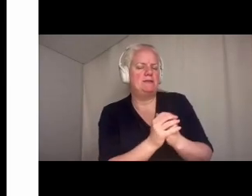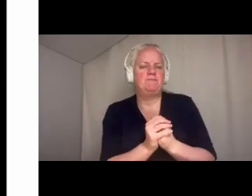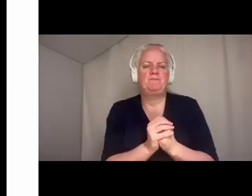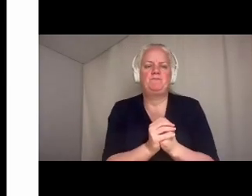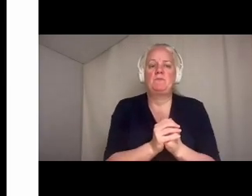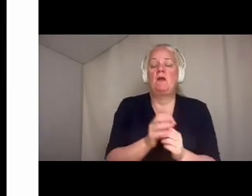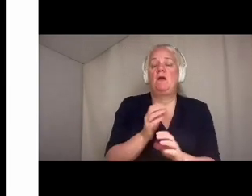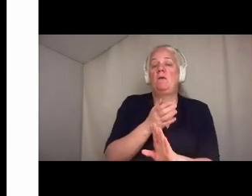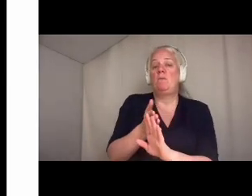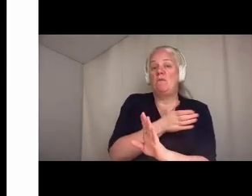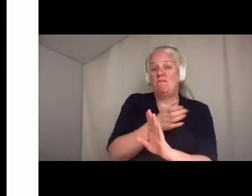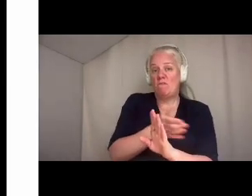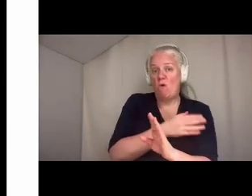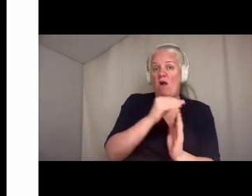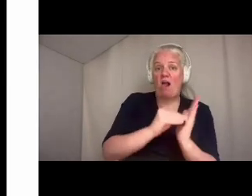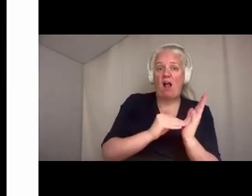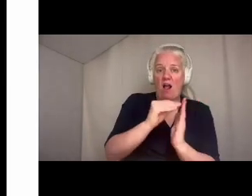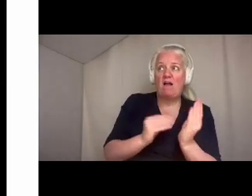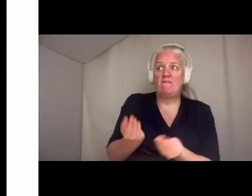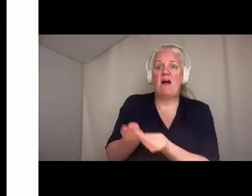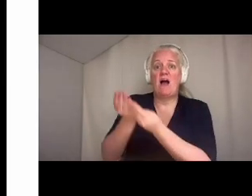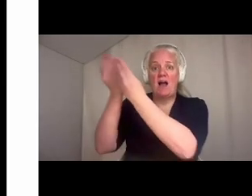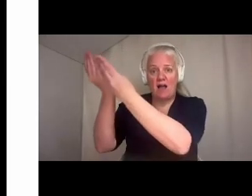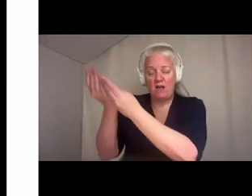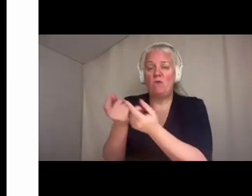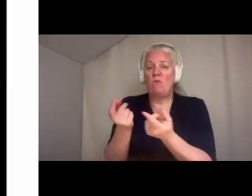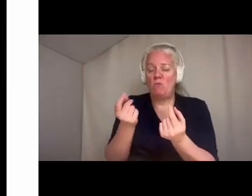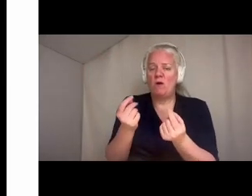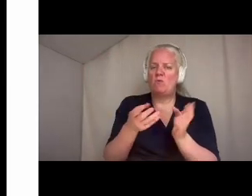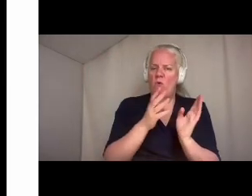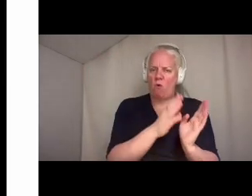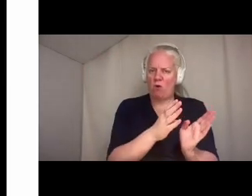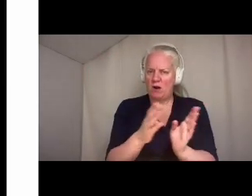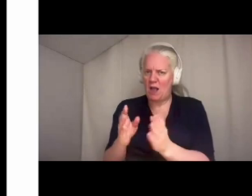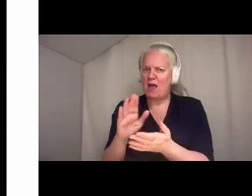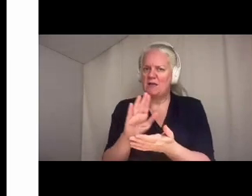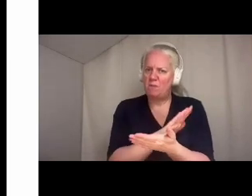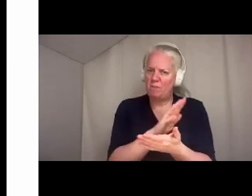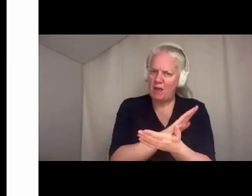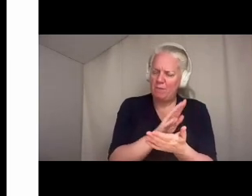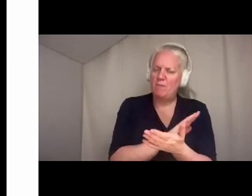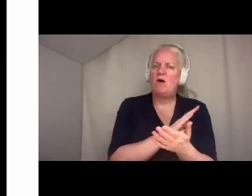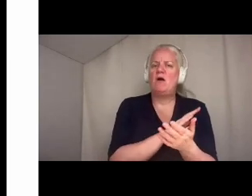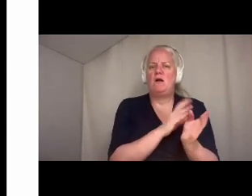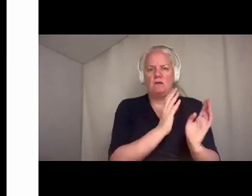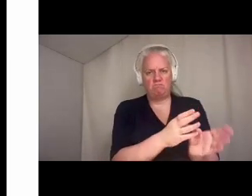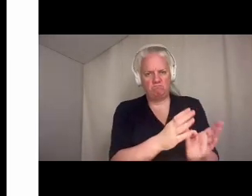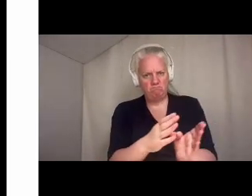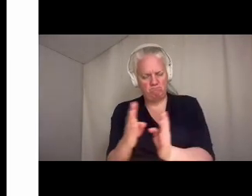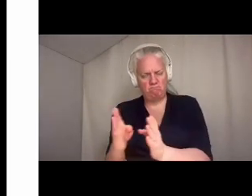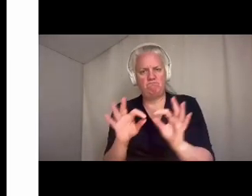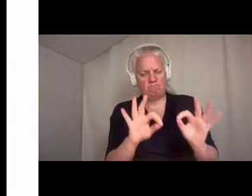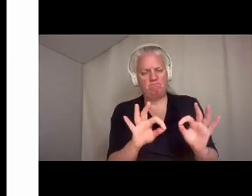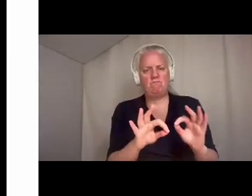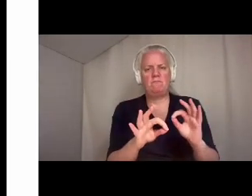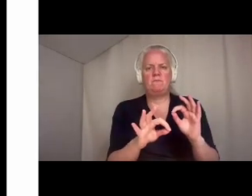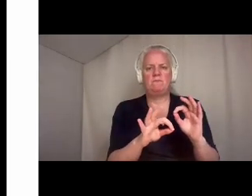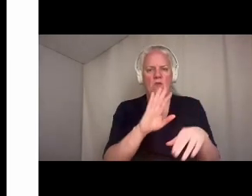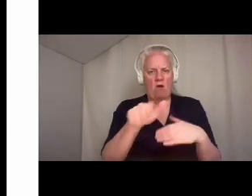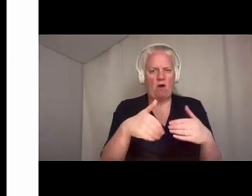to organize all of your paperwork, including these receipts, and have everything all in one